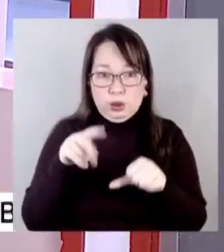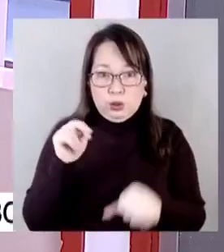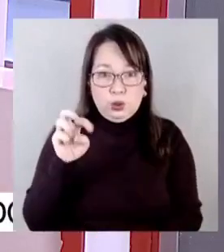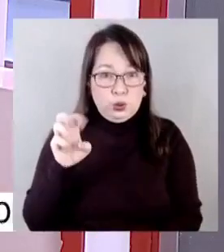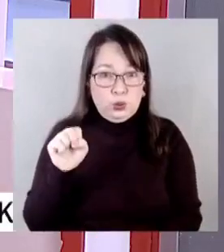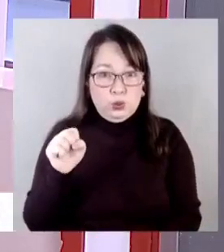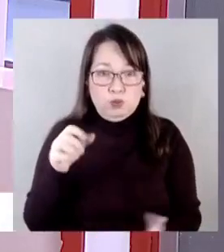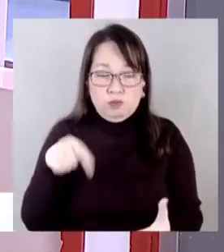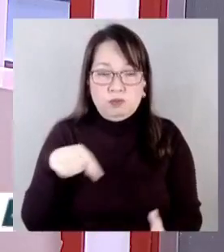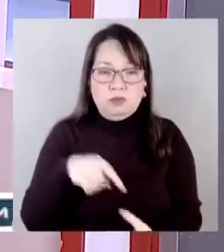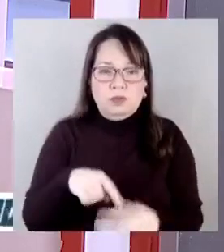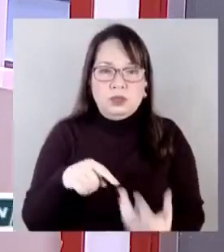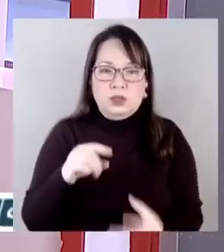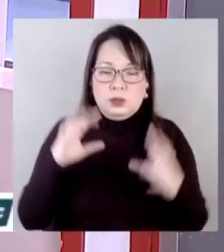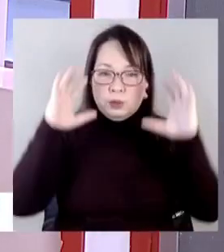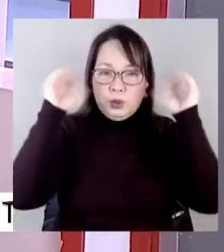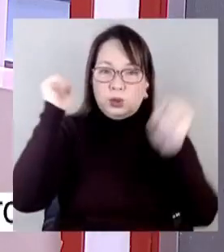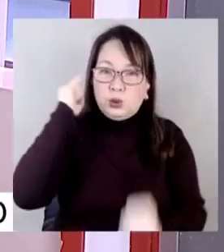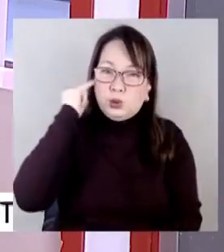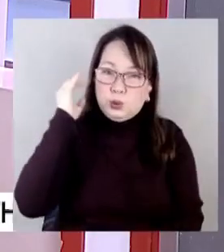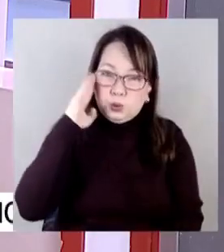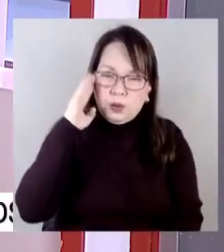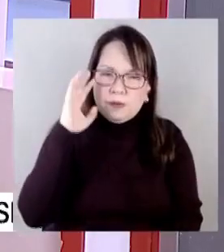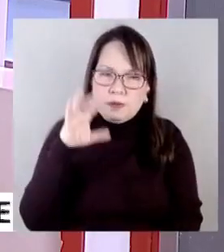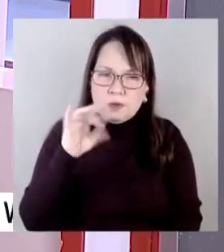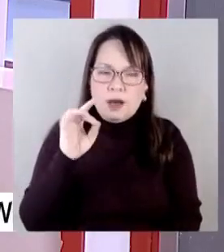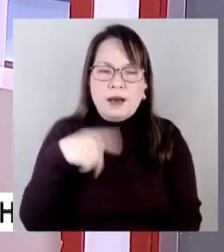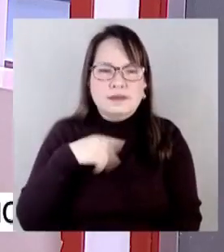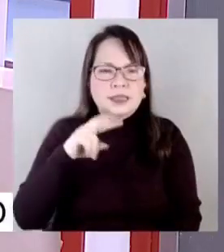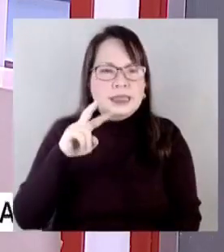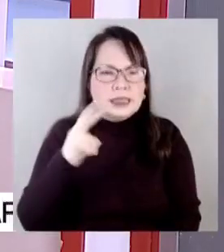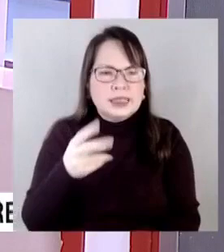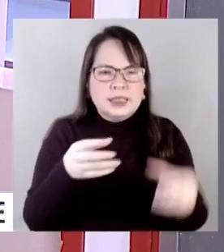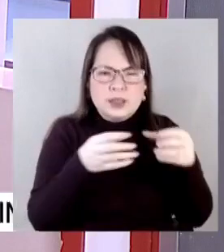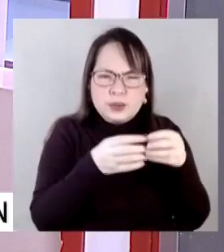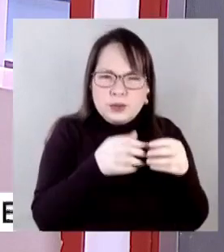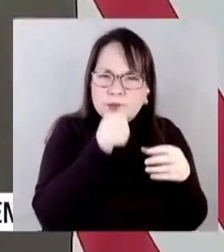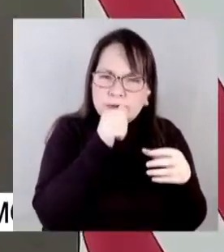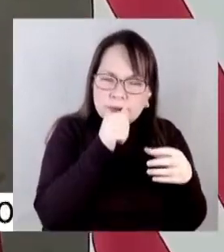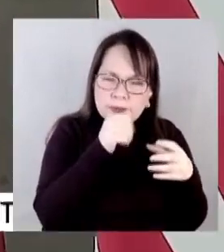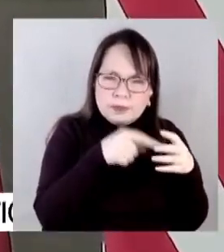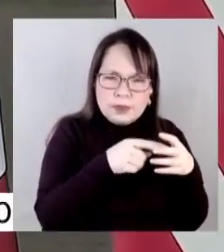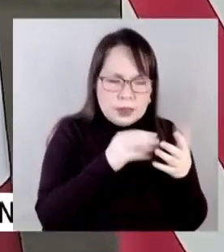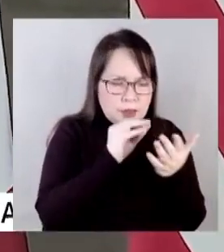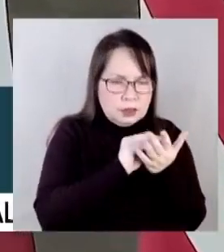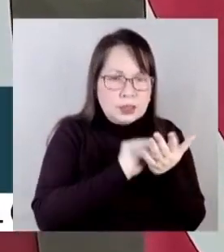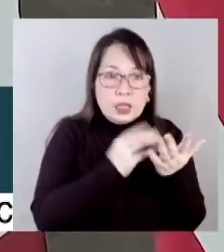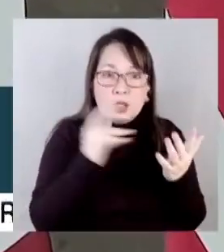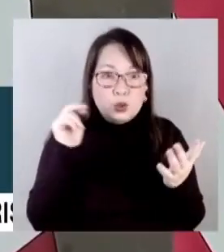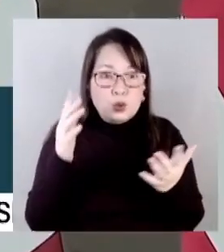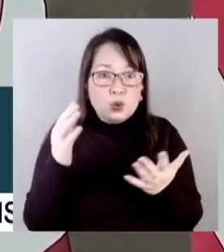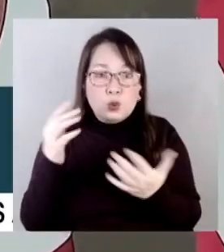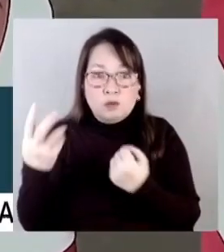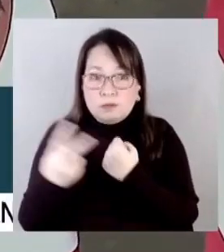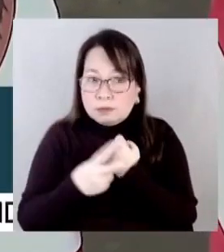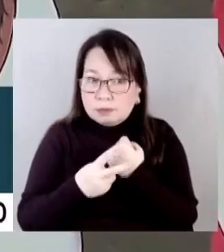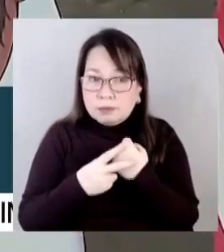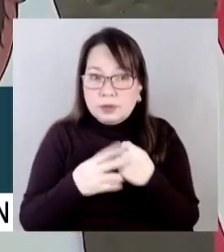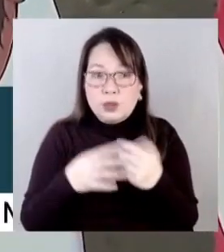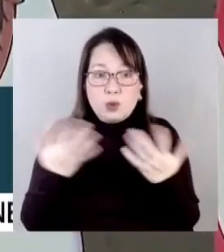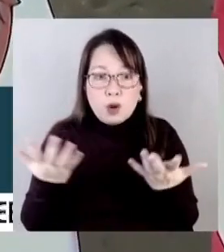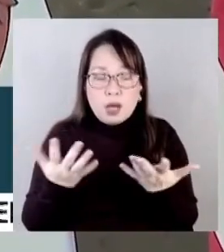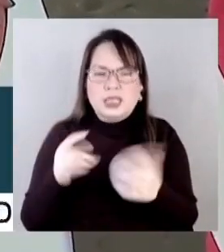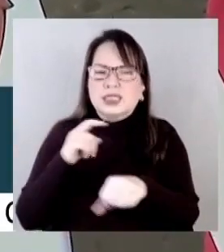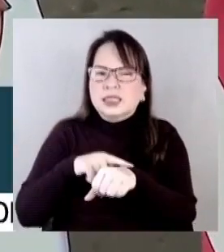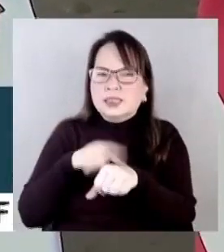aides have reportedly discovered a second batch of classified documents in a new location. The documents are from Biden's time